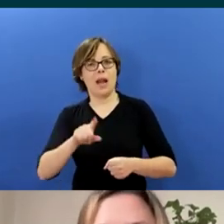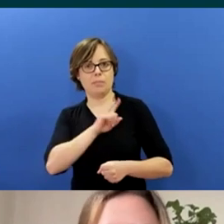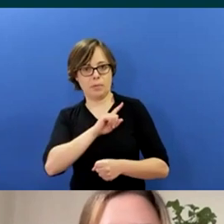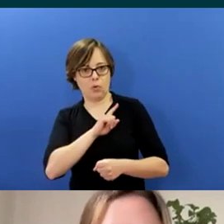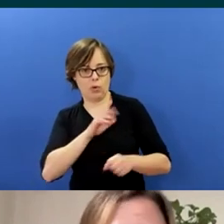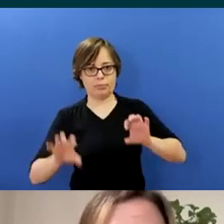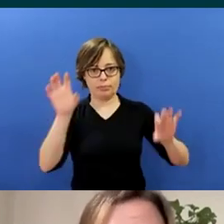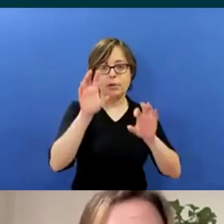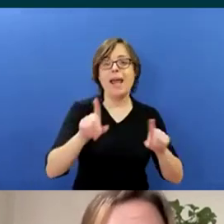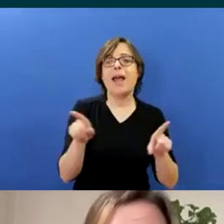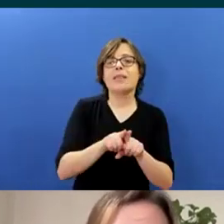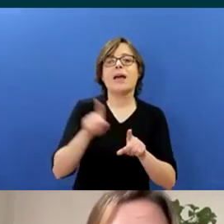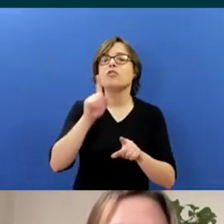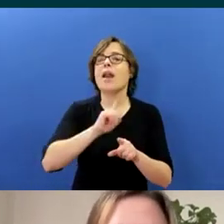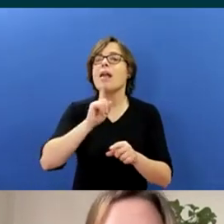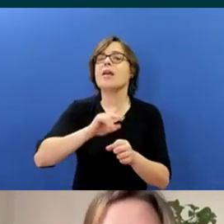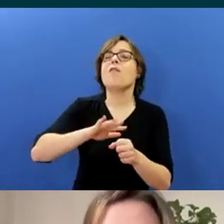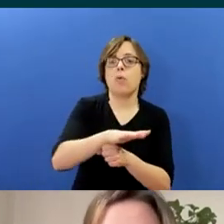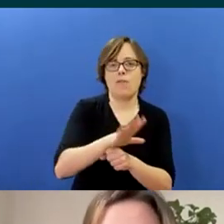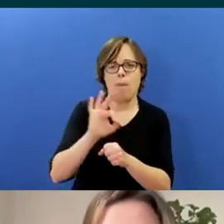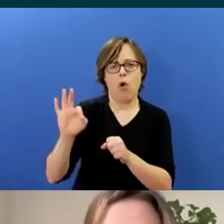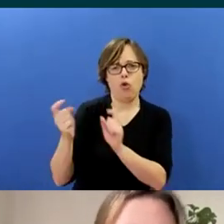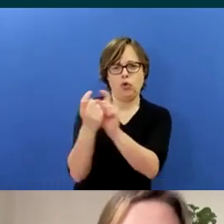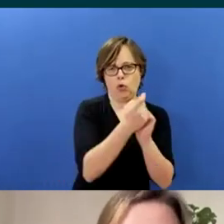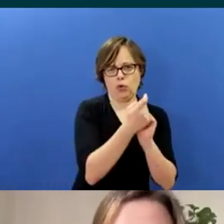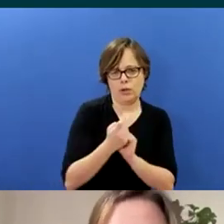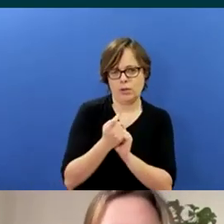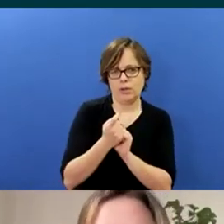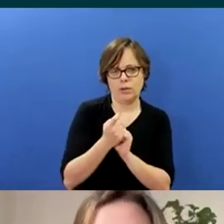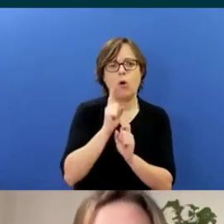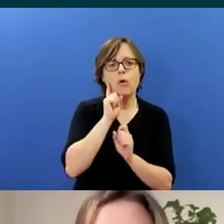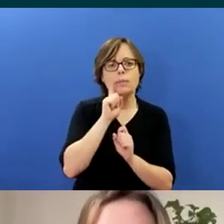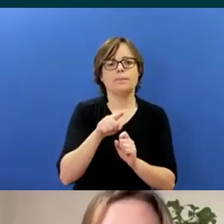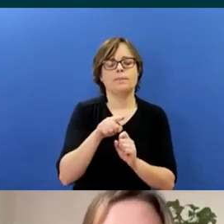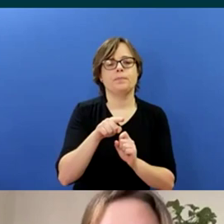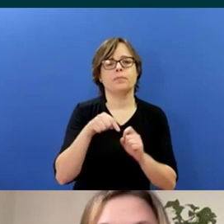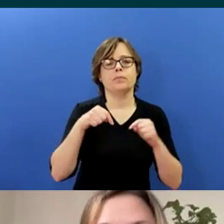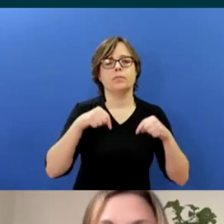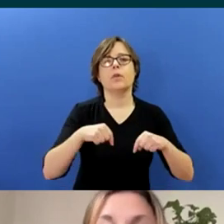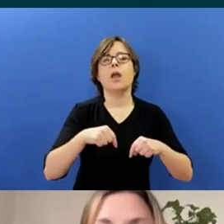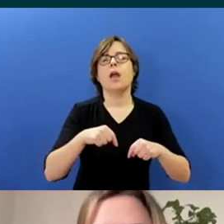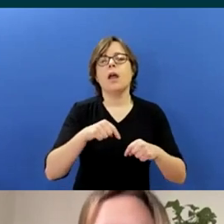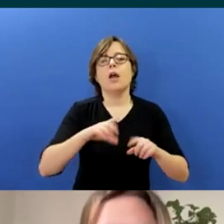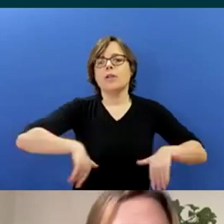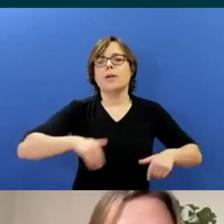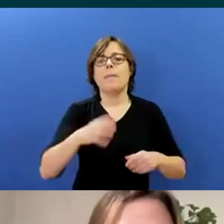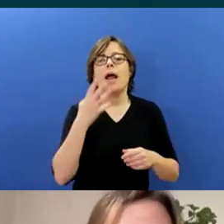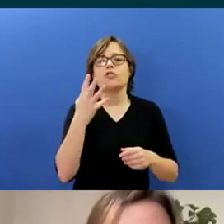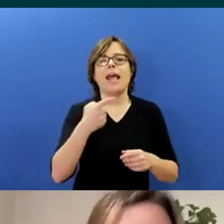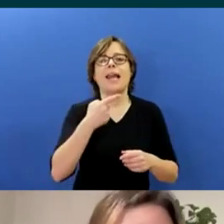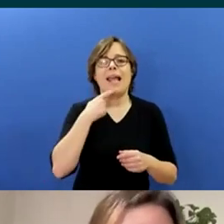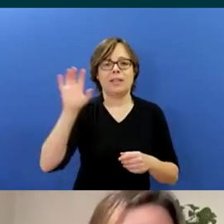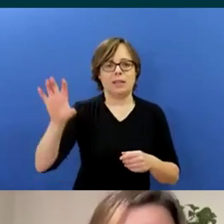today 4 linguistic regions with Swiss German, French, Italian and Romansh